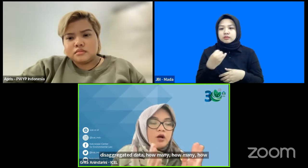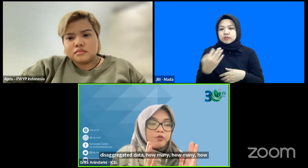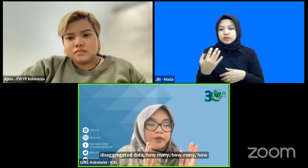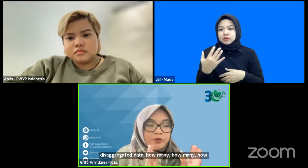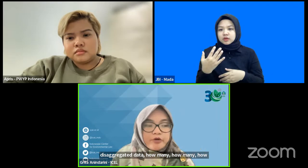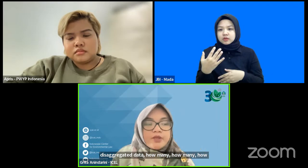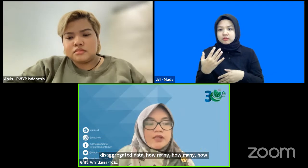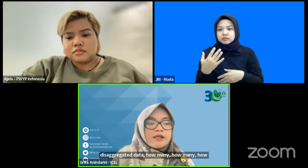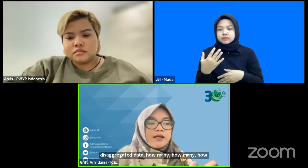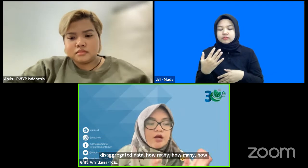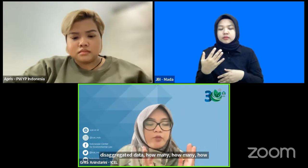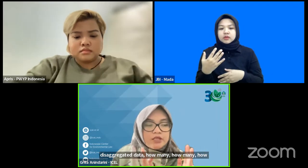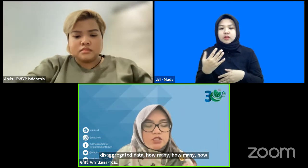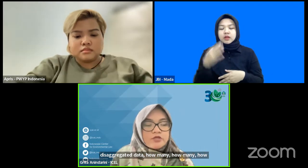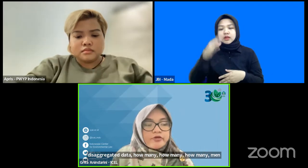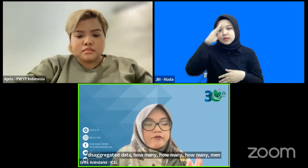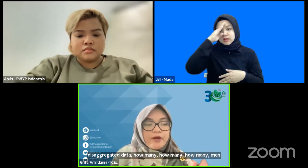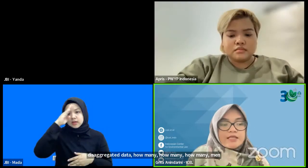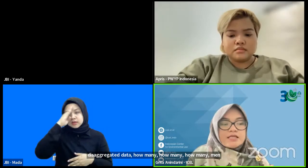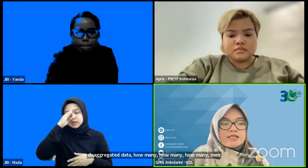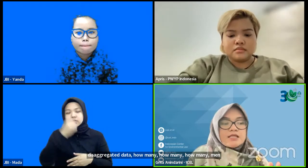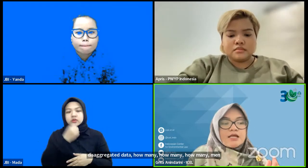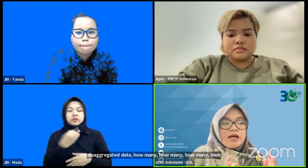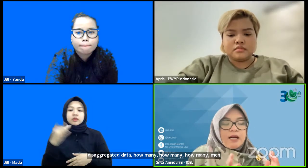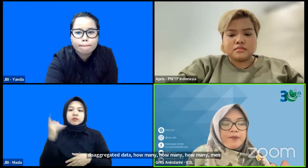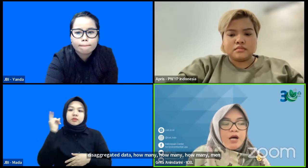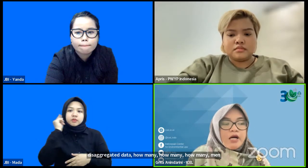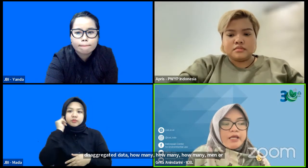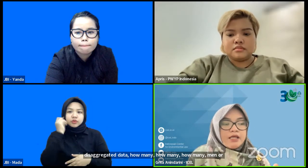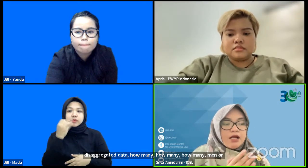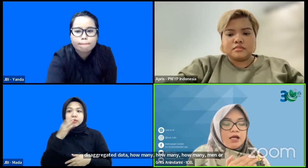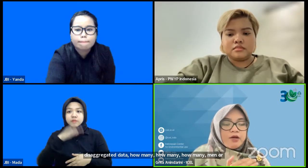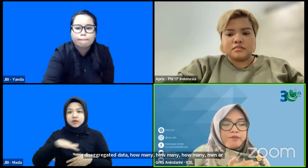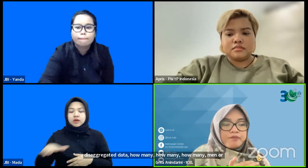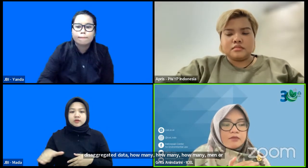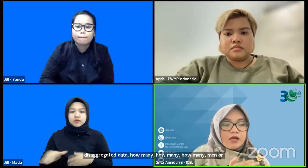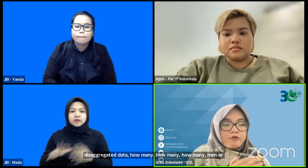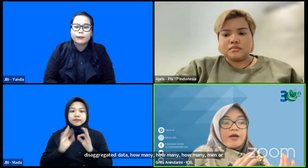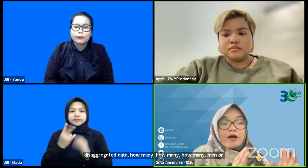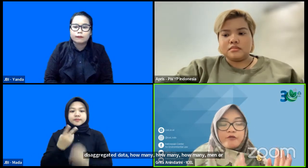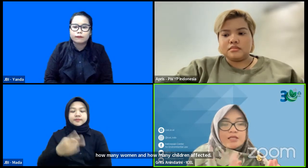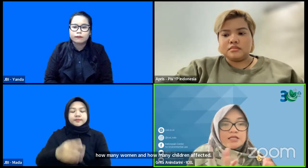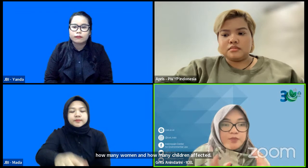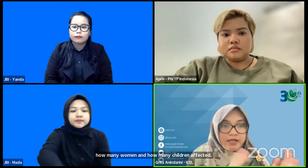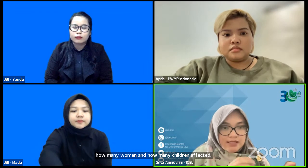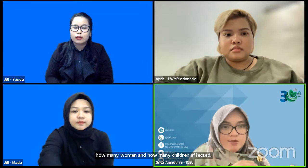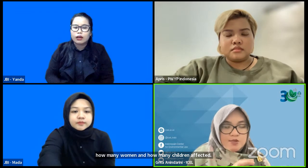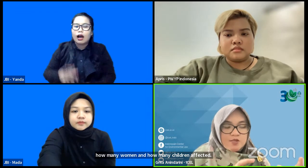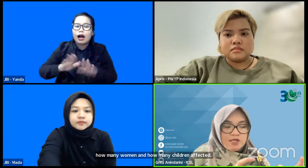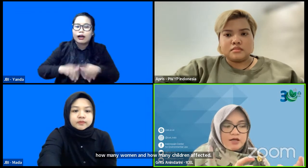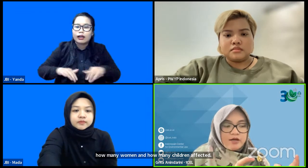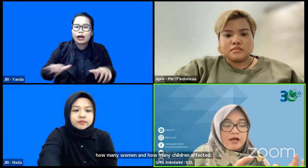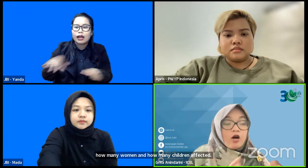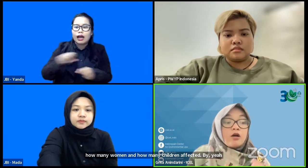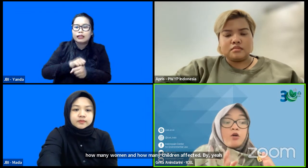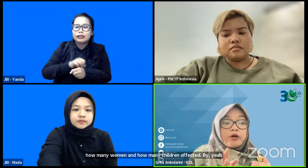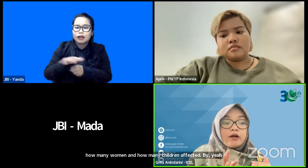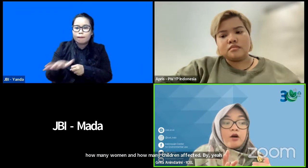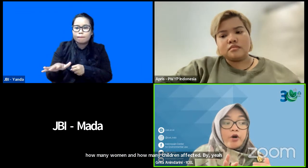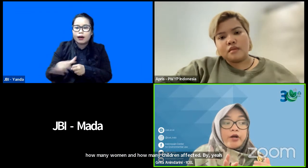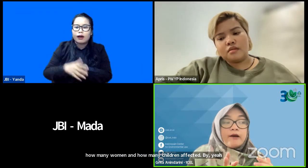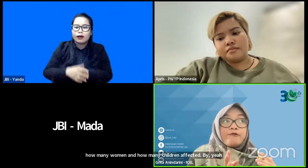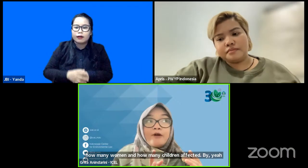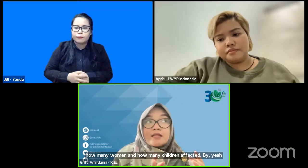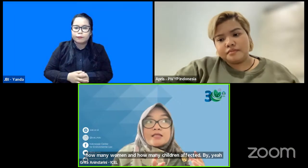or how many women and how many children affected by affected by this